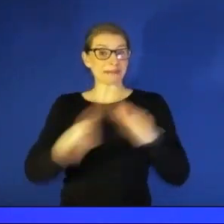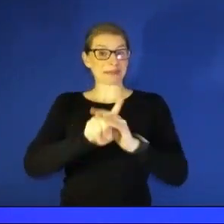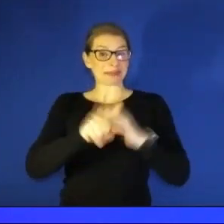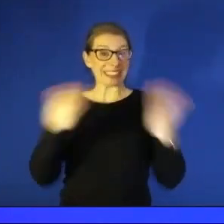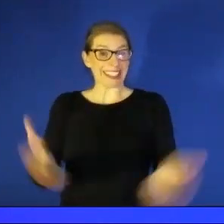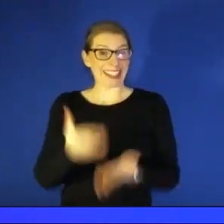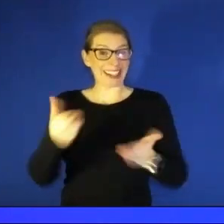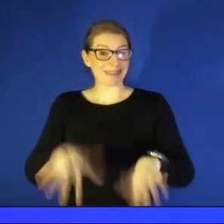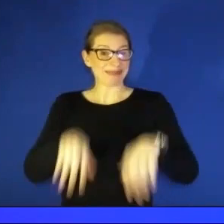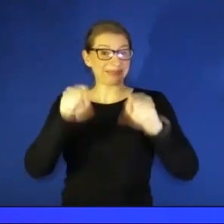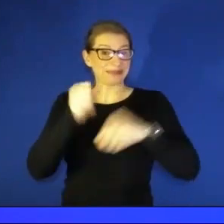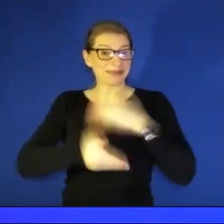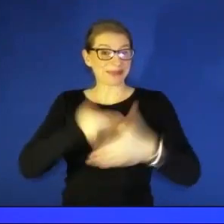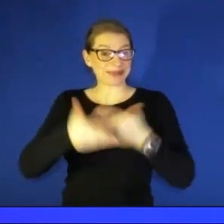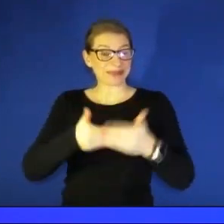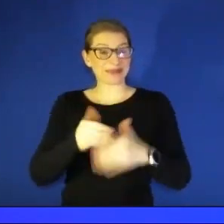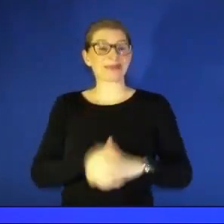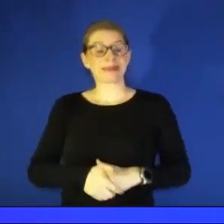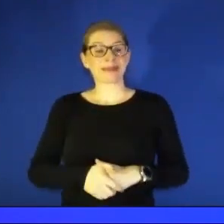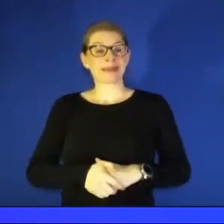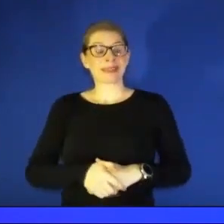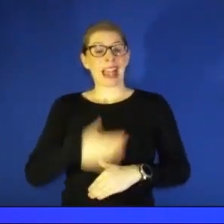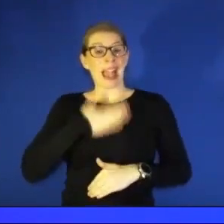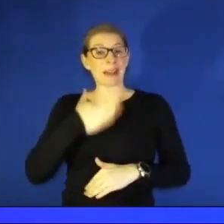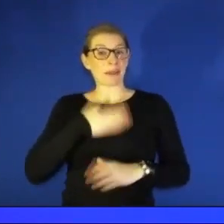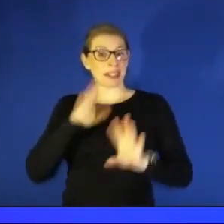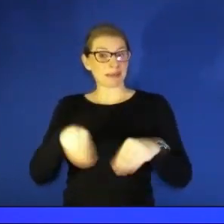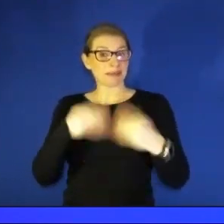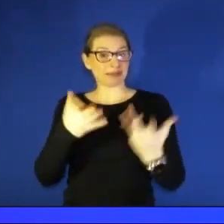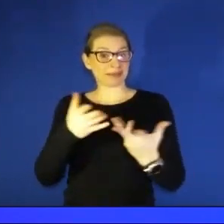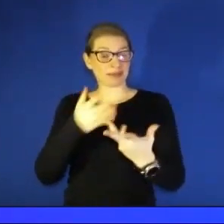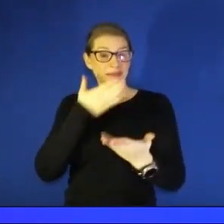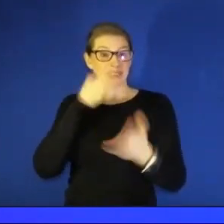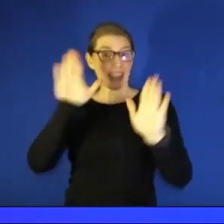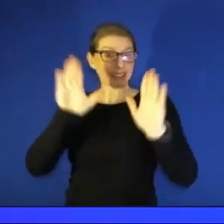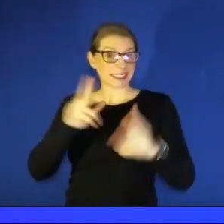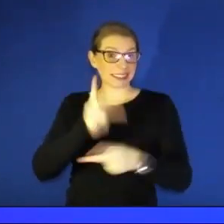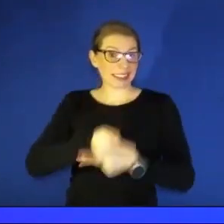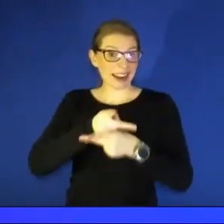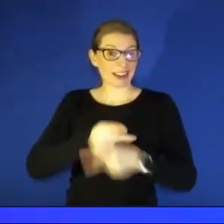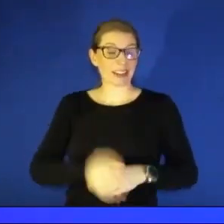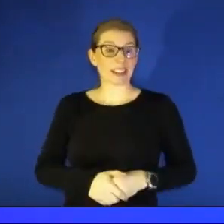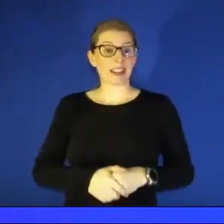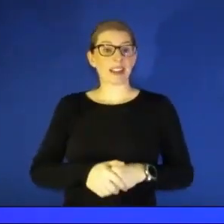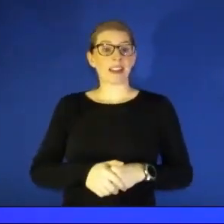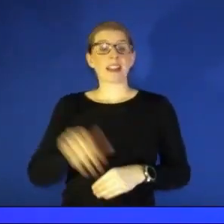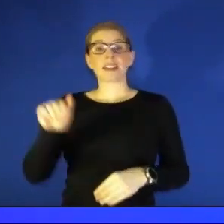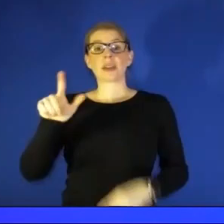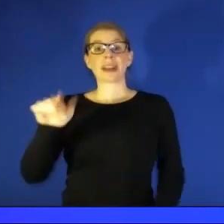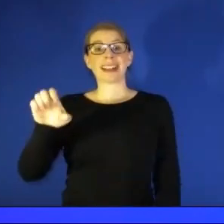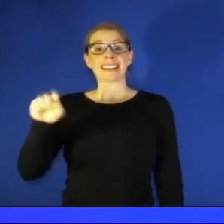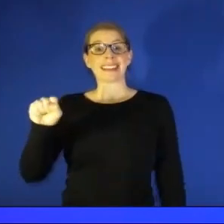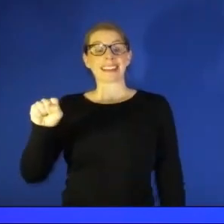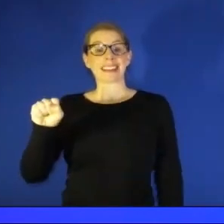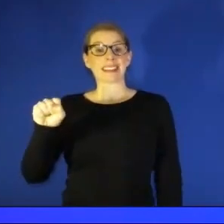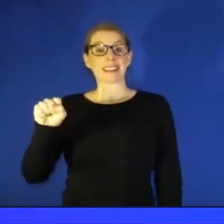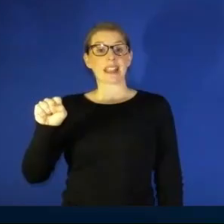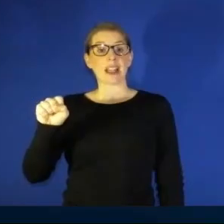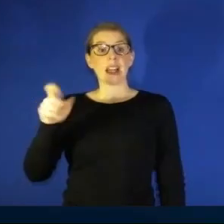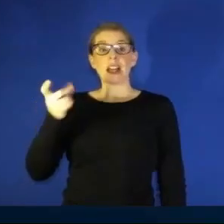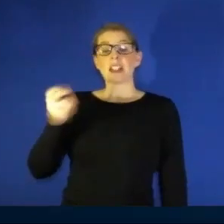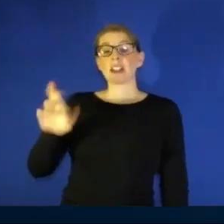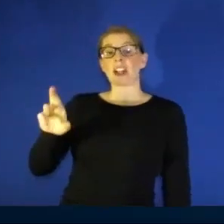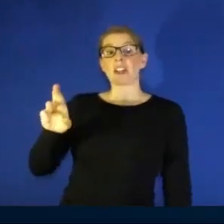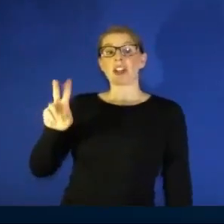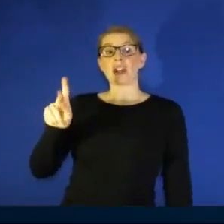than happy to take care of them and provide them excellent care. All right, we are going to get back up to Alexis. Dr. Sean Coomer is standing